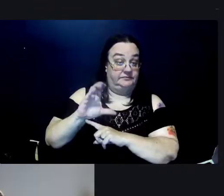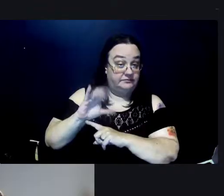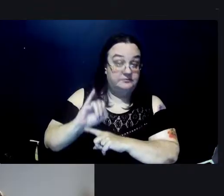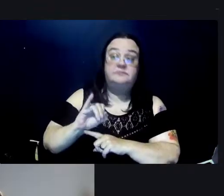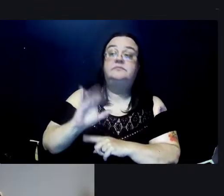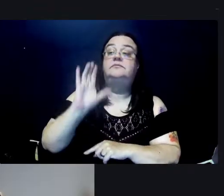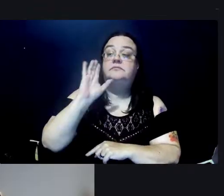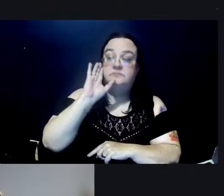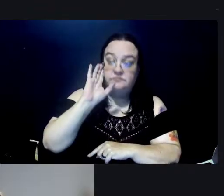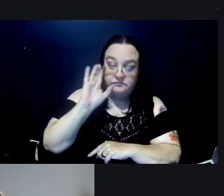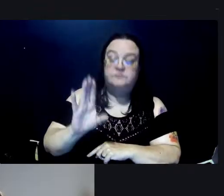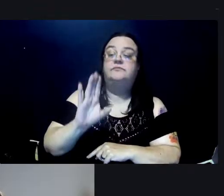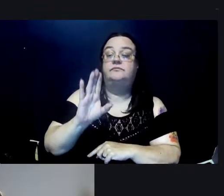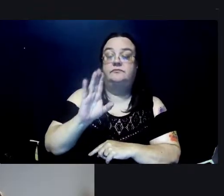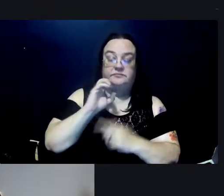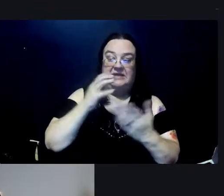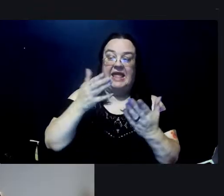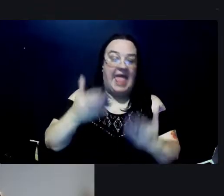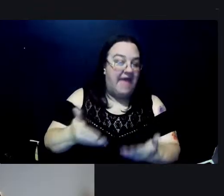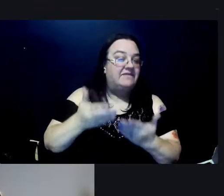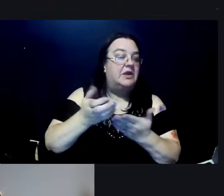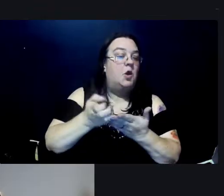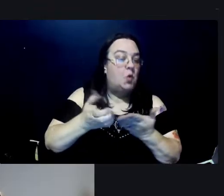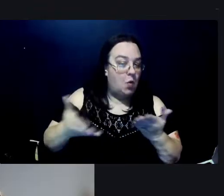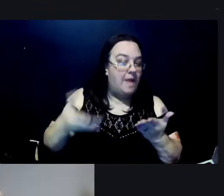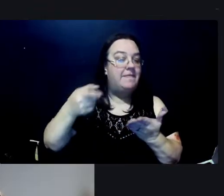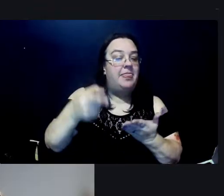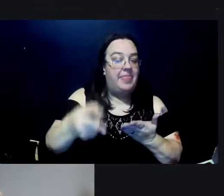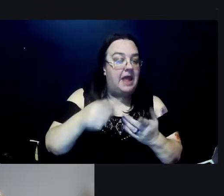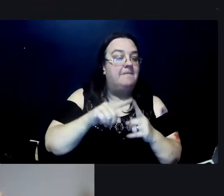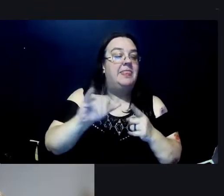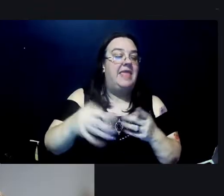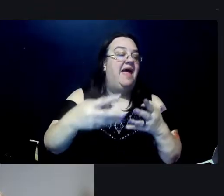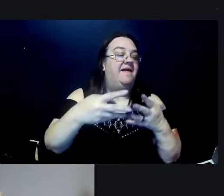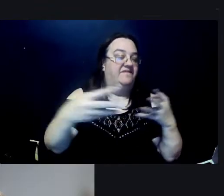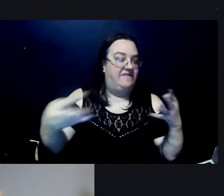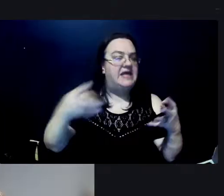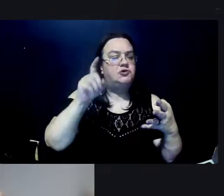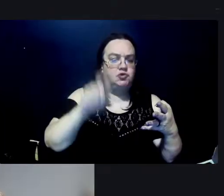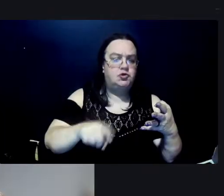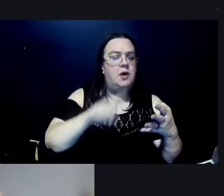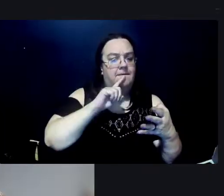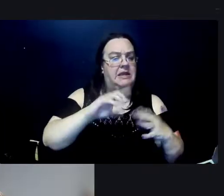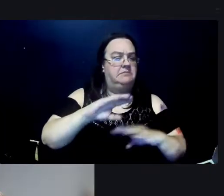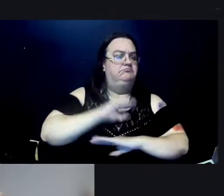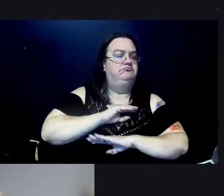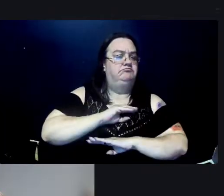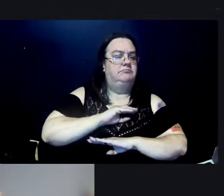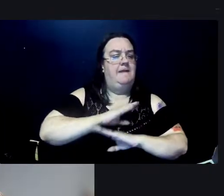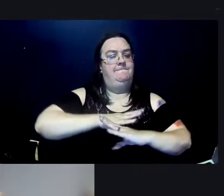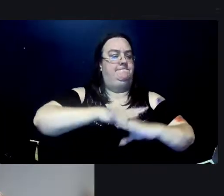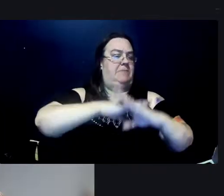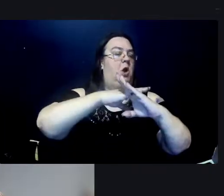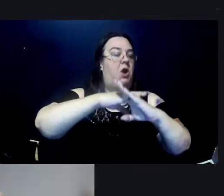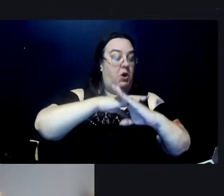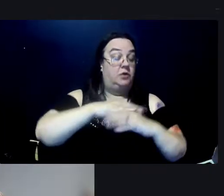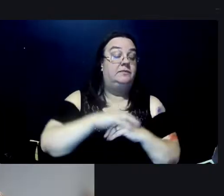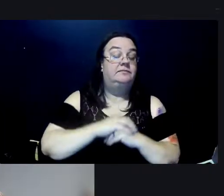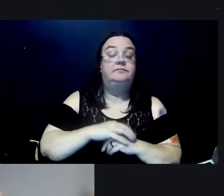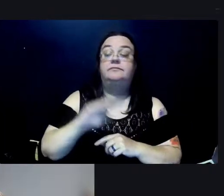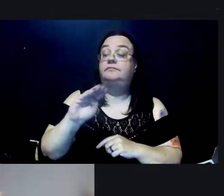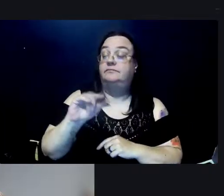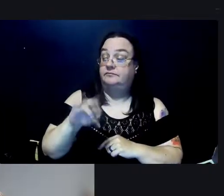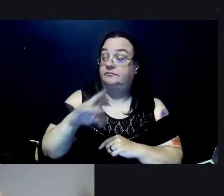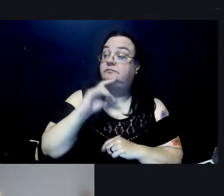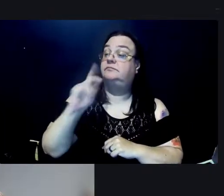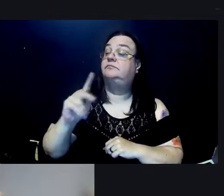there will be heavy equipment in there, but that fence should be a sufficient barrier. Got it. Council,